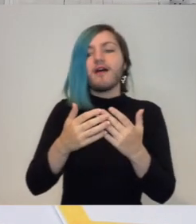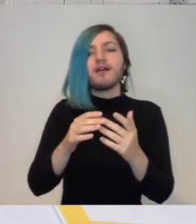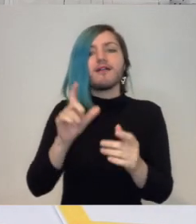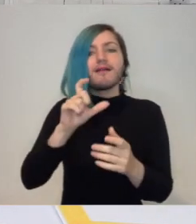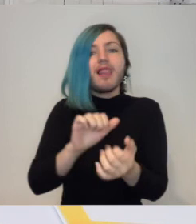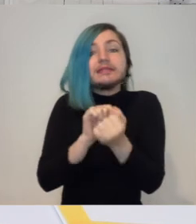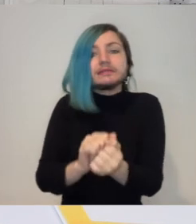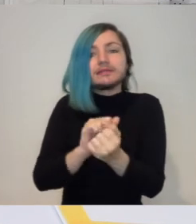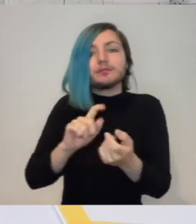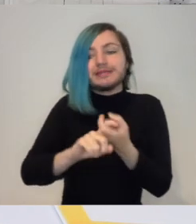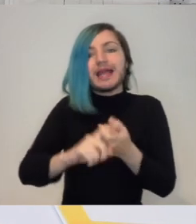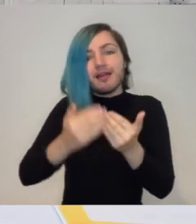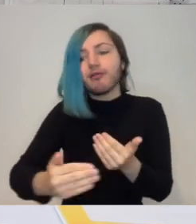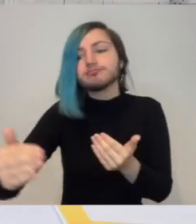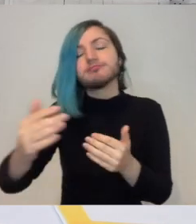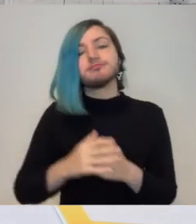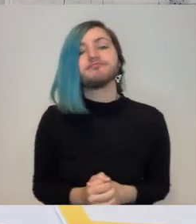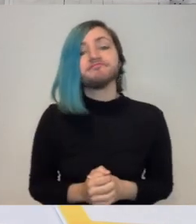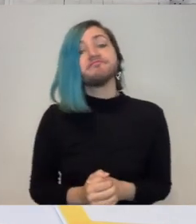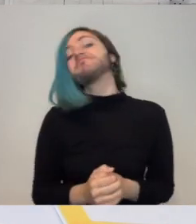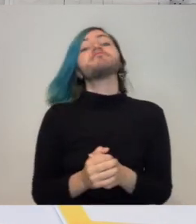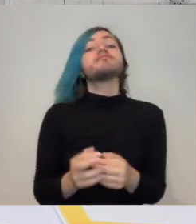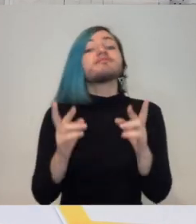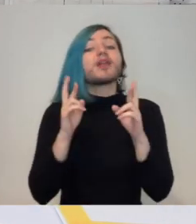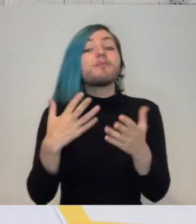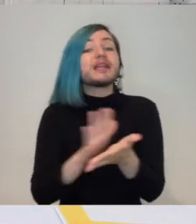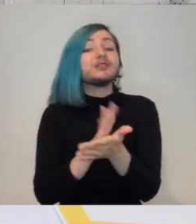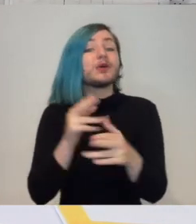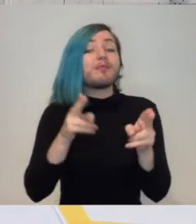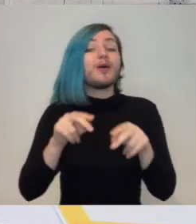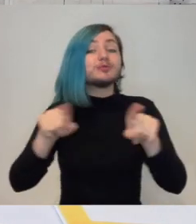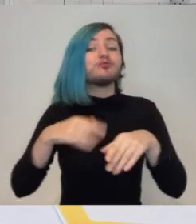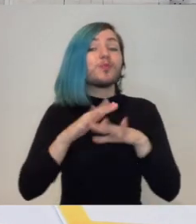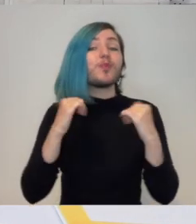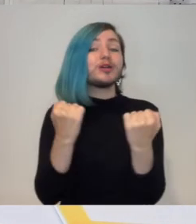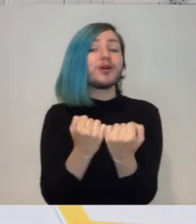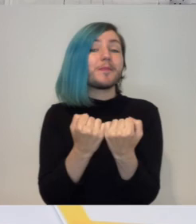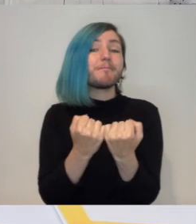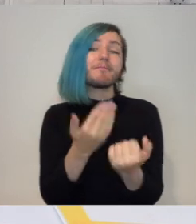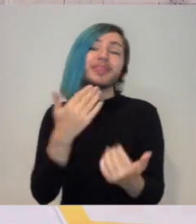Anyway, I hope you enjoyed my hospital rooms workshop today. Thank you for listening.